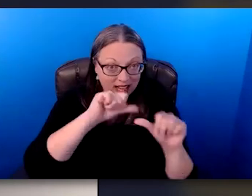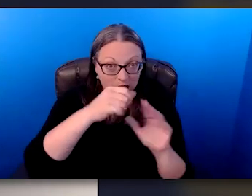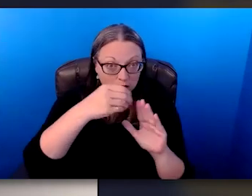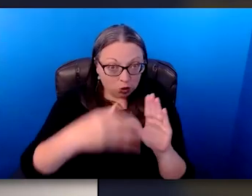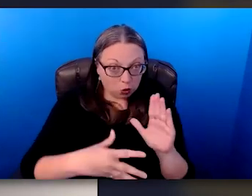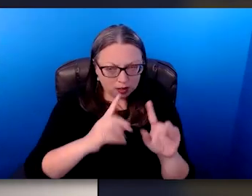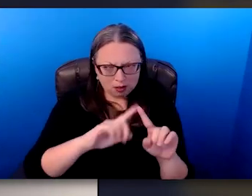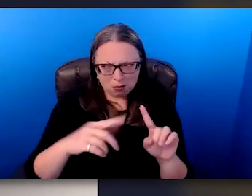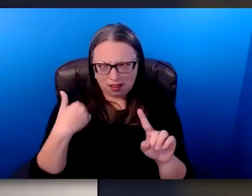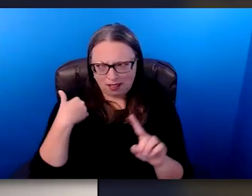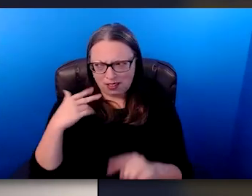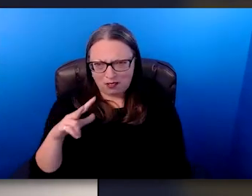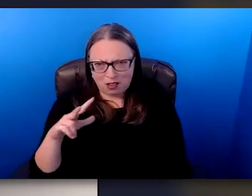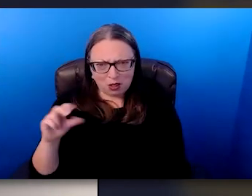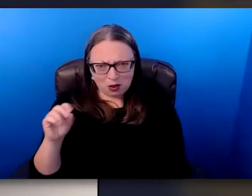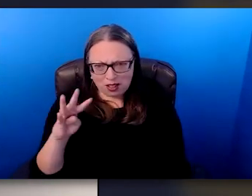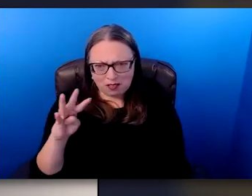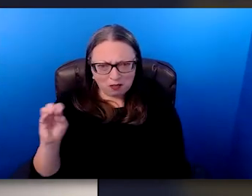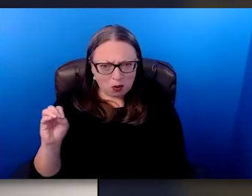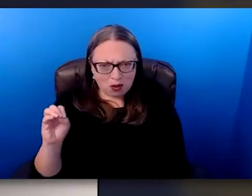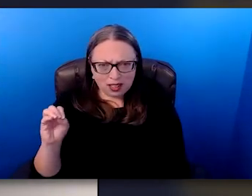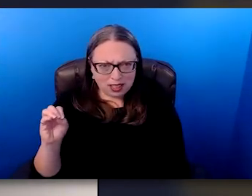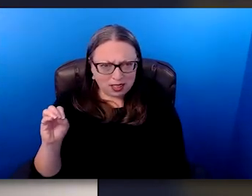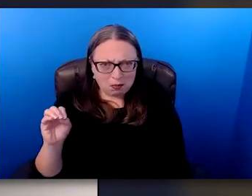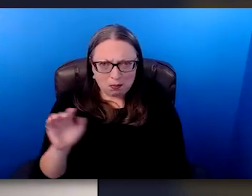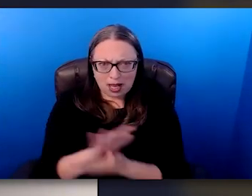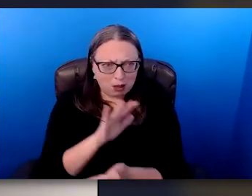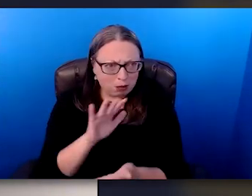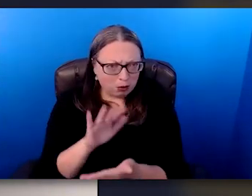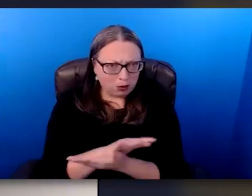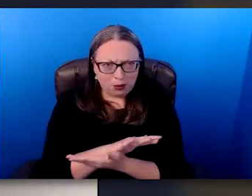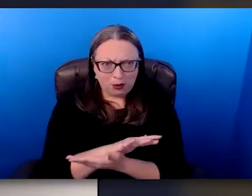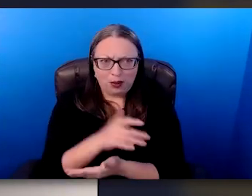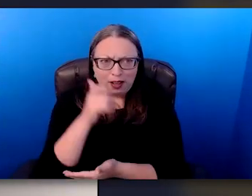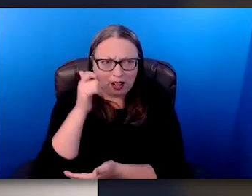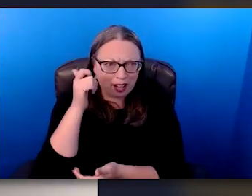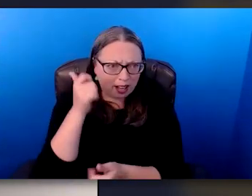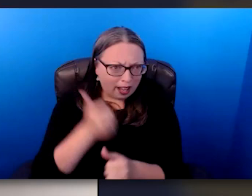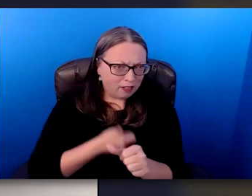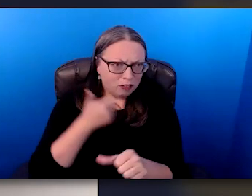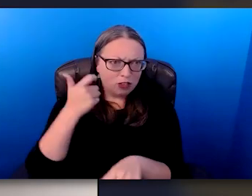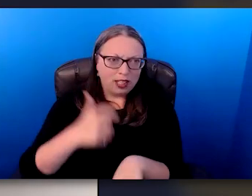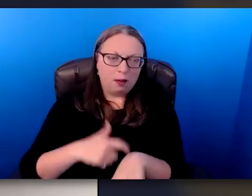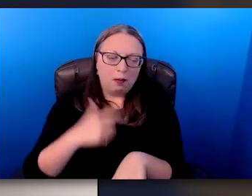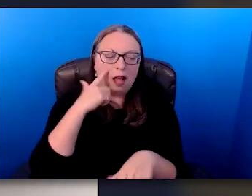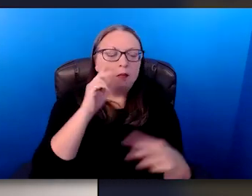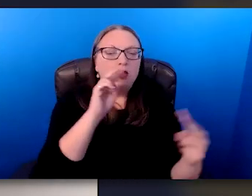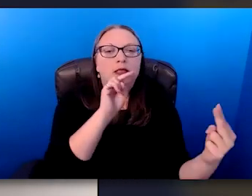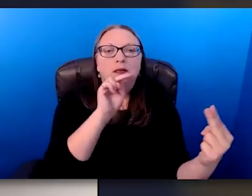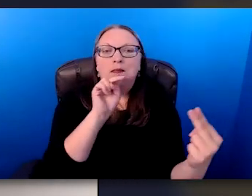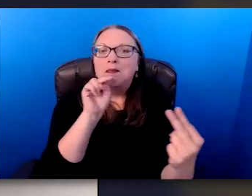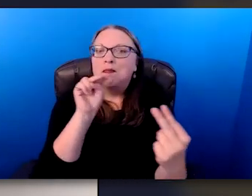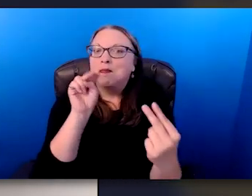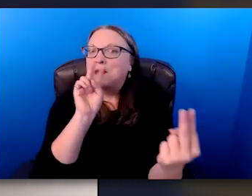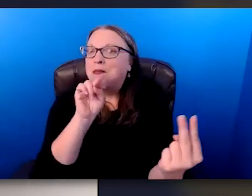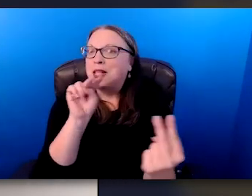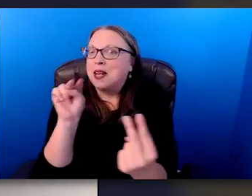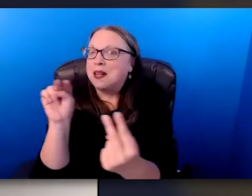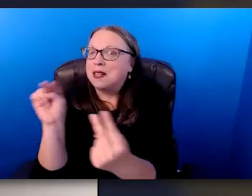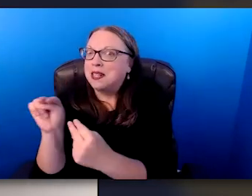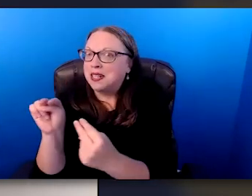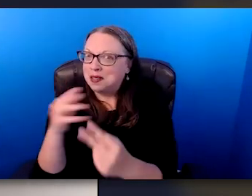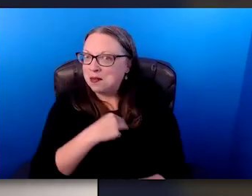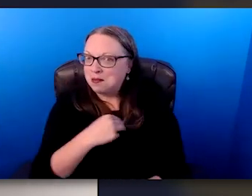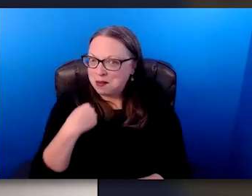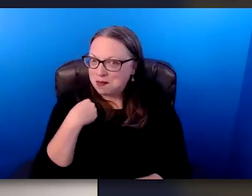a 30 or 40% paper every time. I'm just trying to make eye contact with members of the liberal studies curriculum committee who are